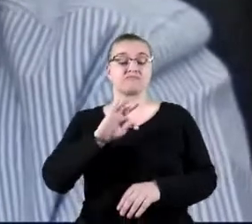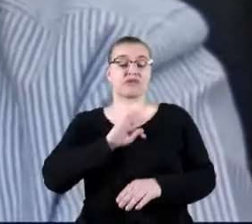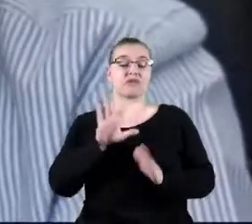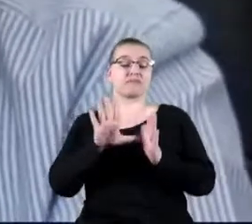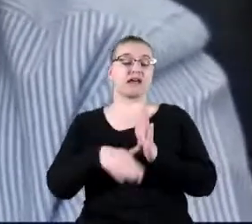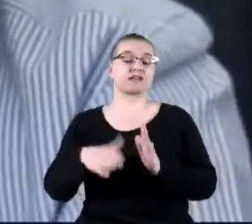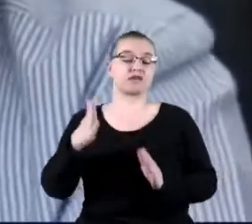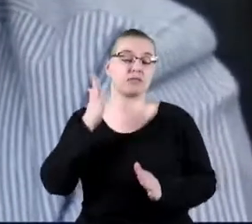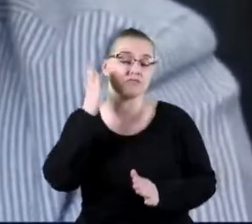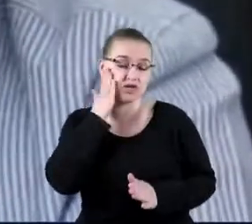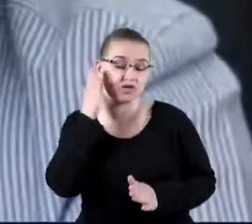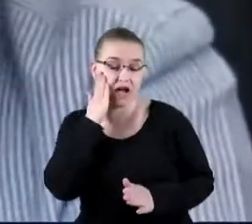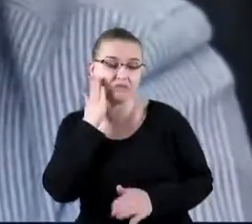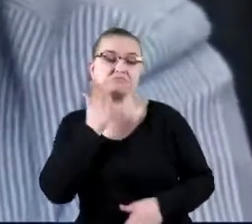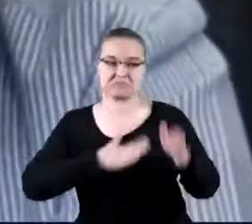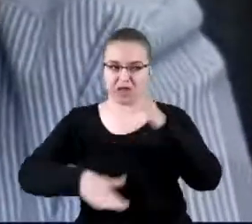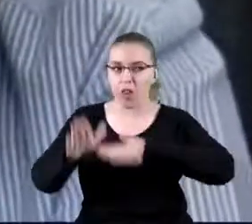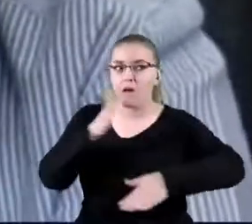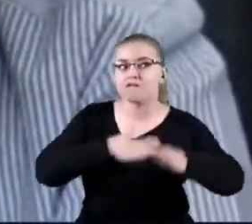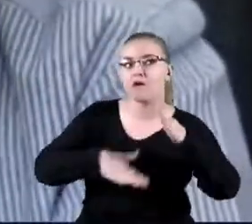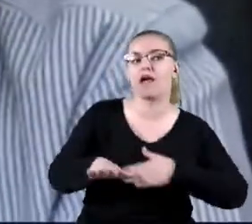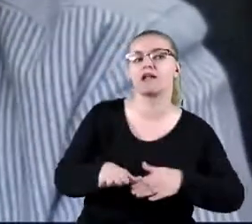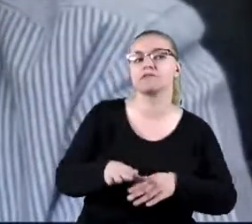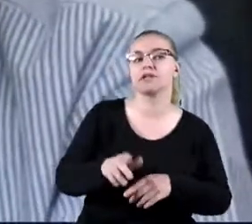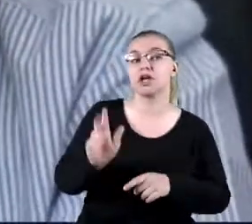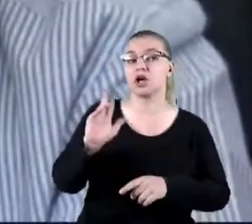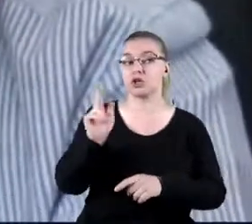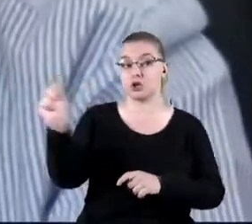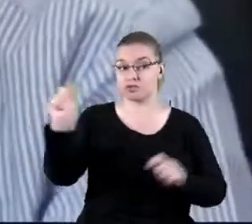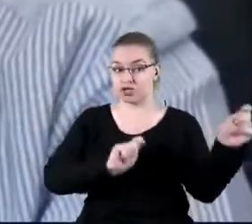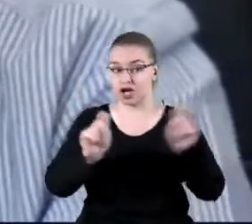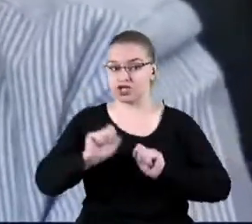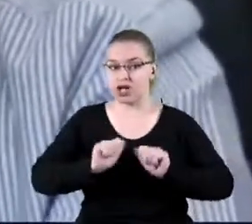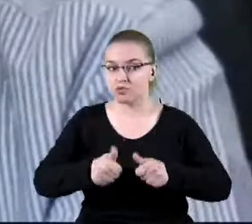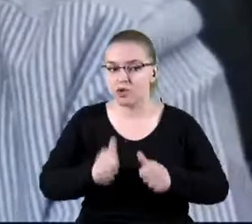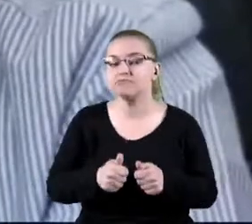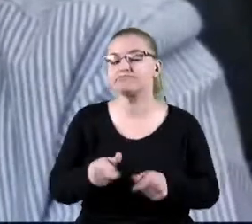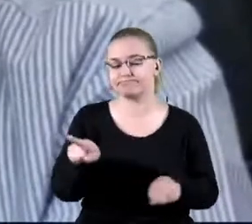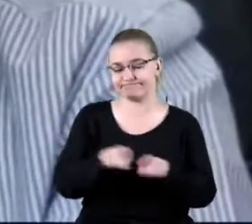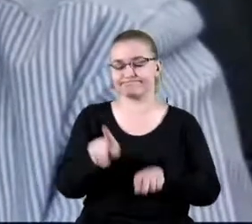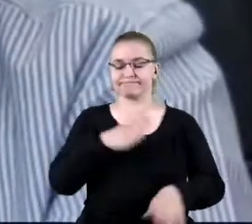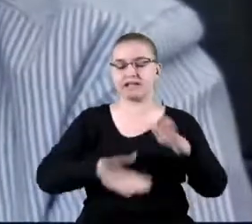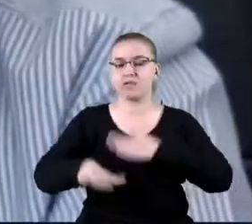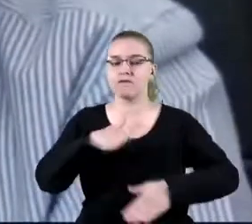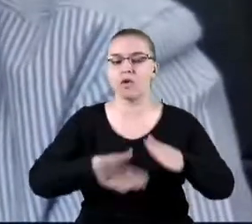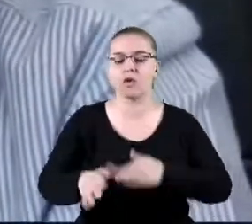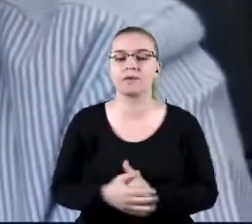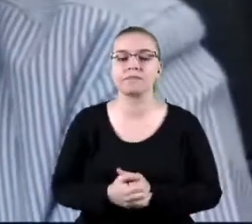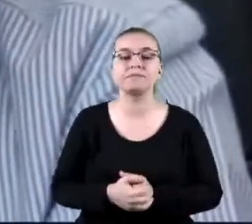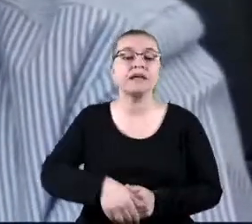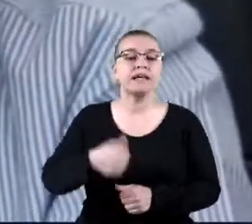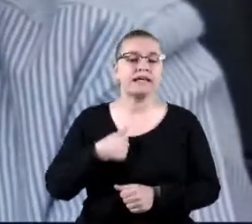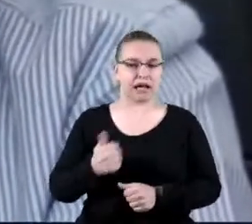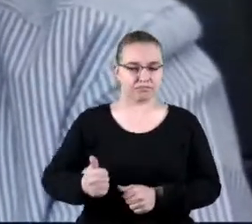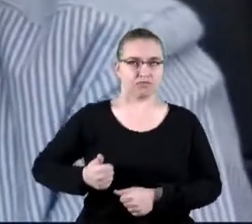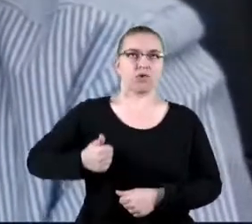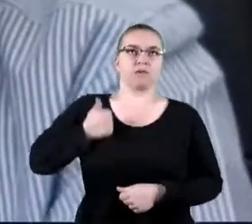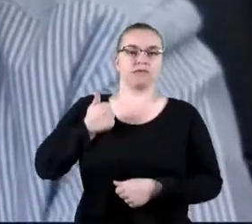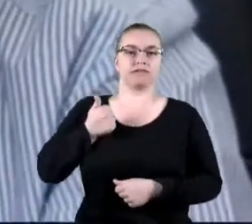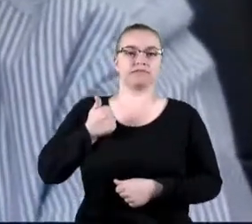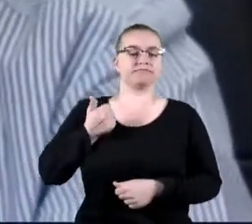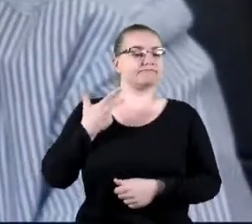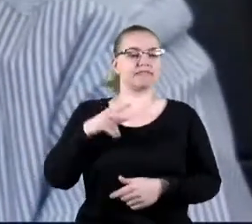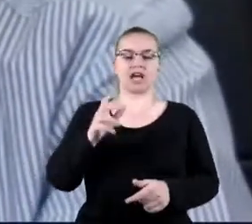And this is to the joy of the citizens and the foreign tourists. For the first time